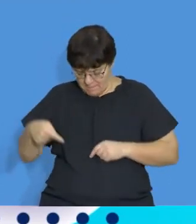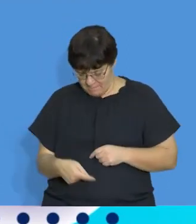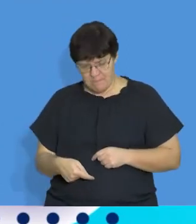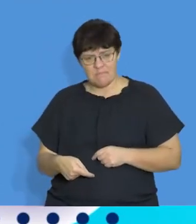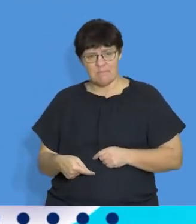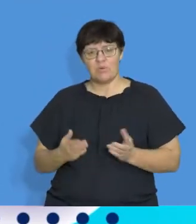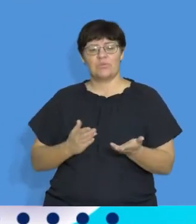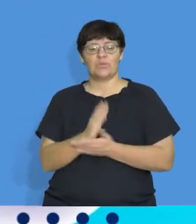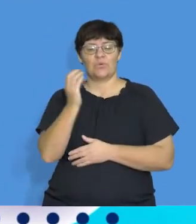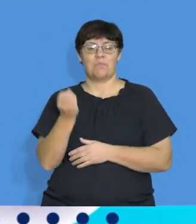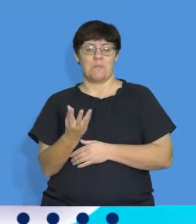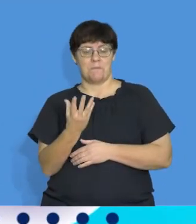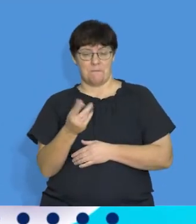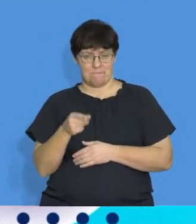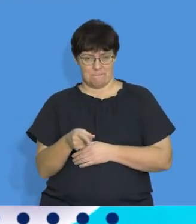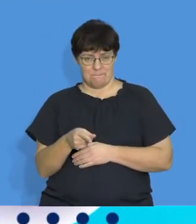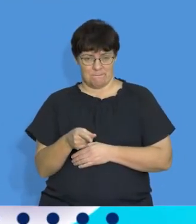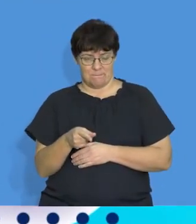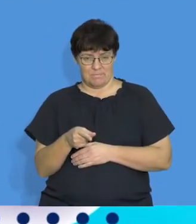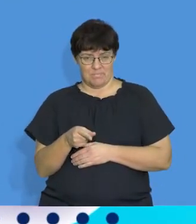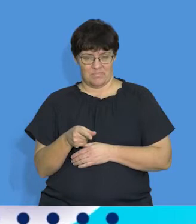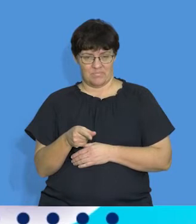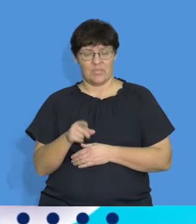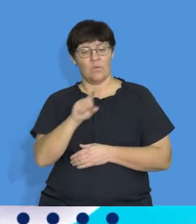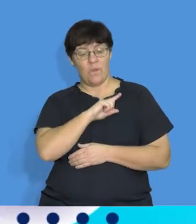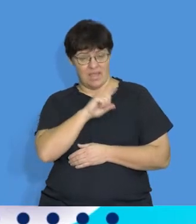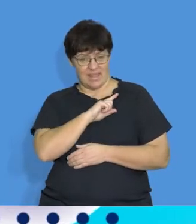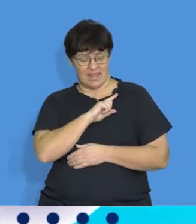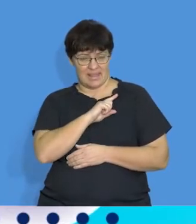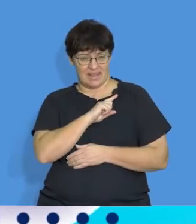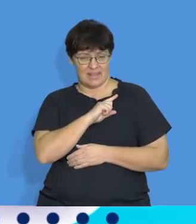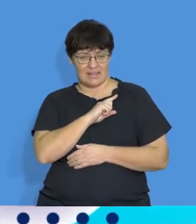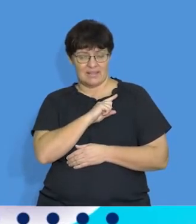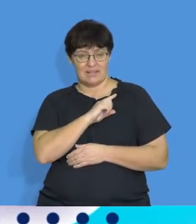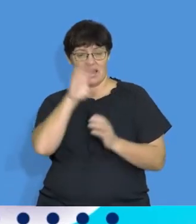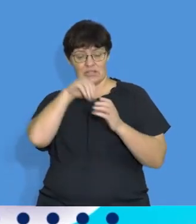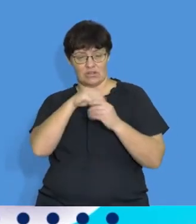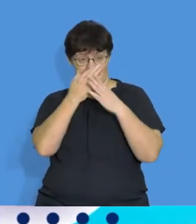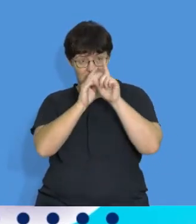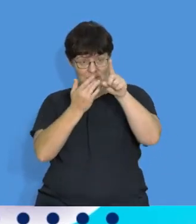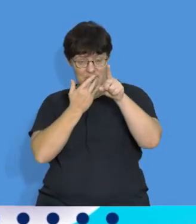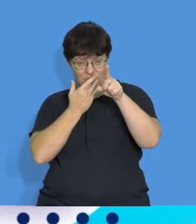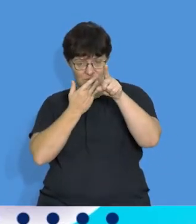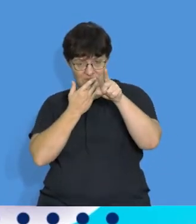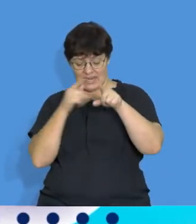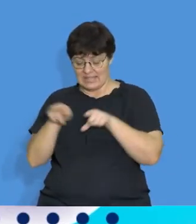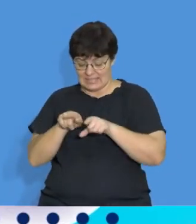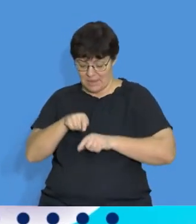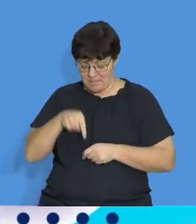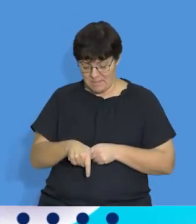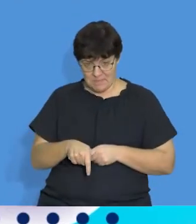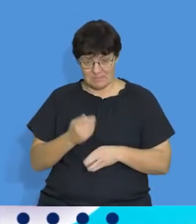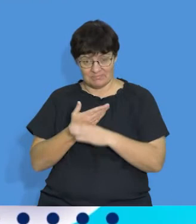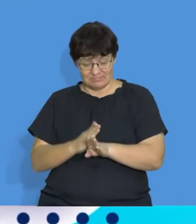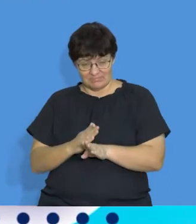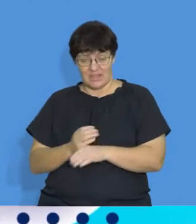goes through the light bulb in this case, because the internal resistance of the battery as well as that of the